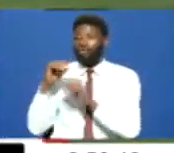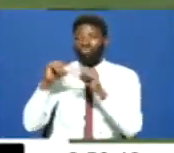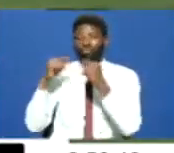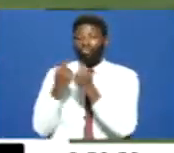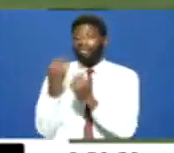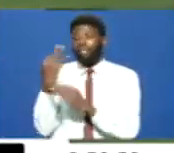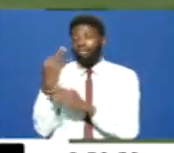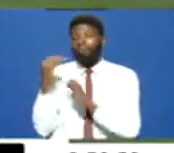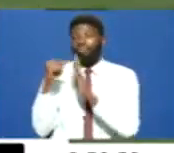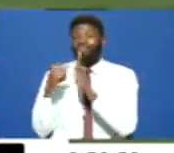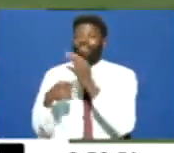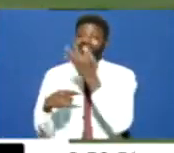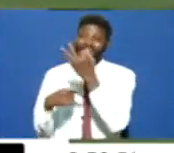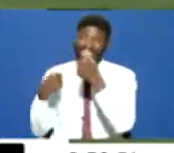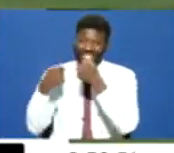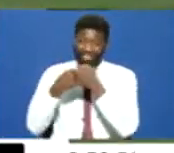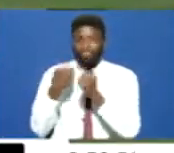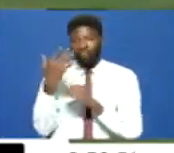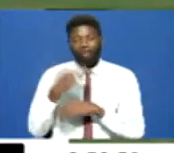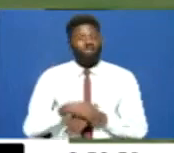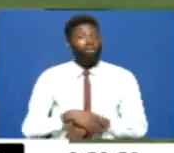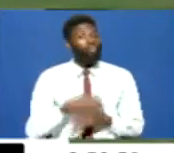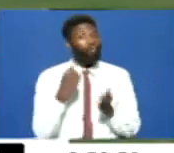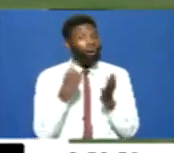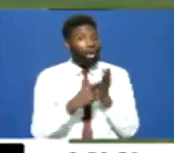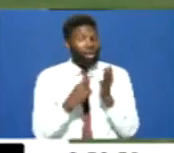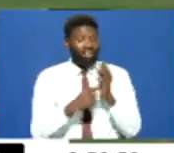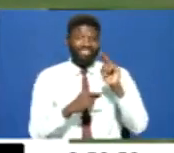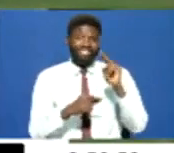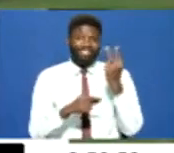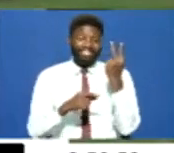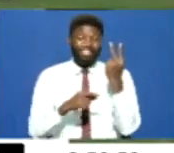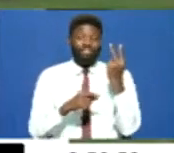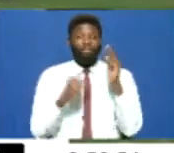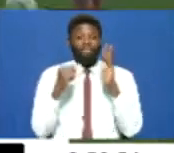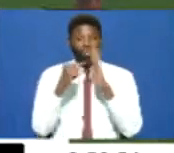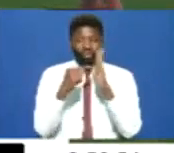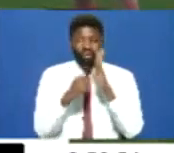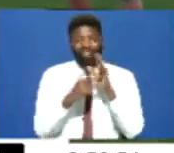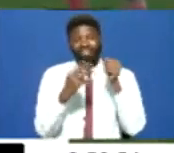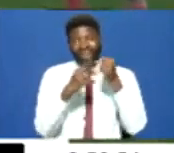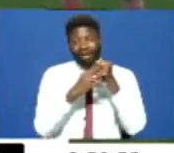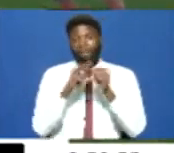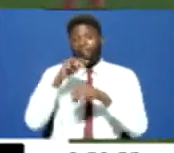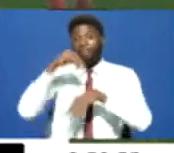after 5 matches played. Uganda second with 9 points and Mali lead the log.